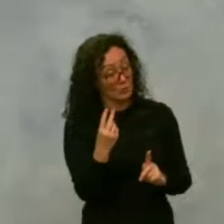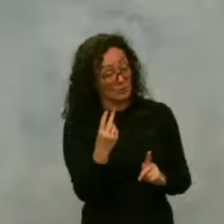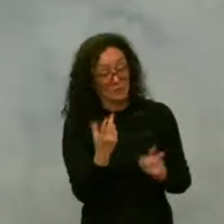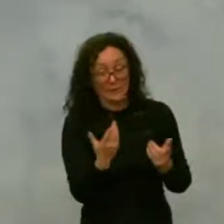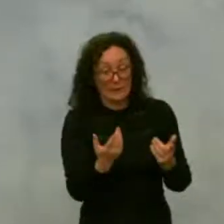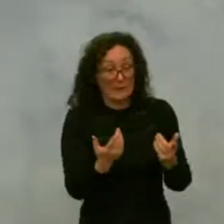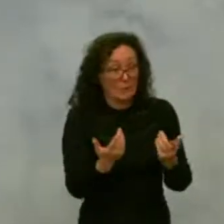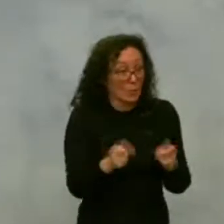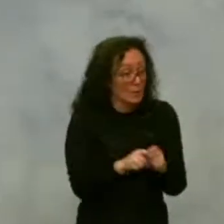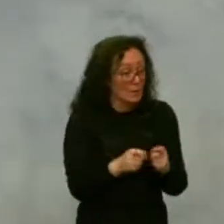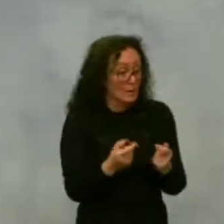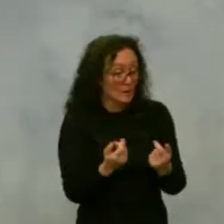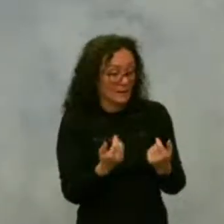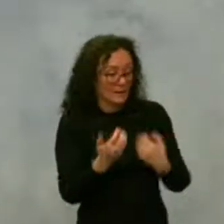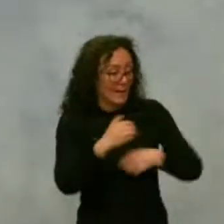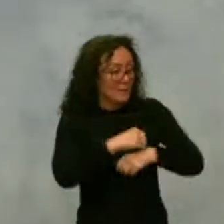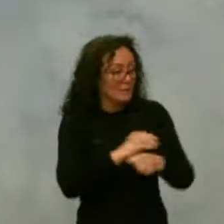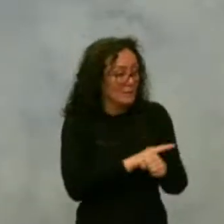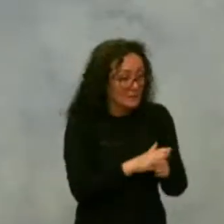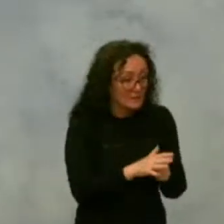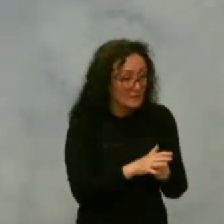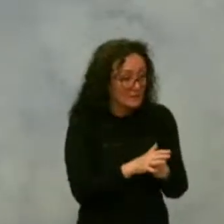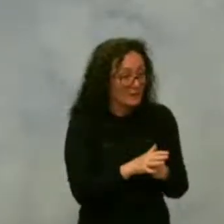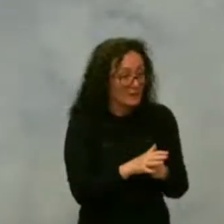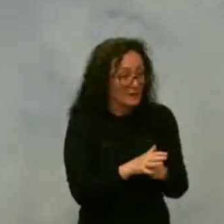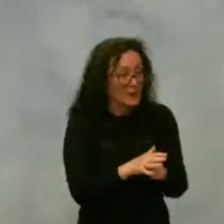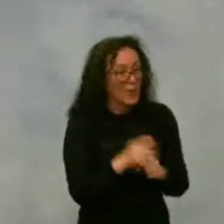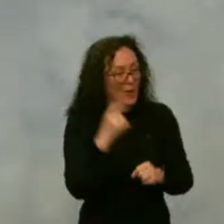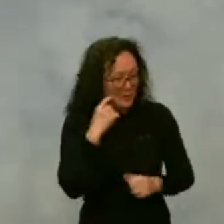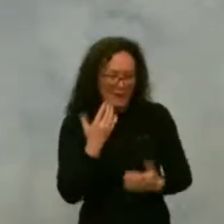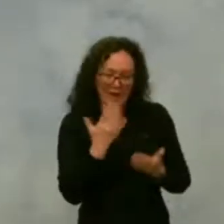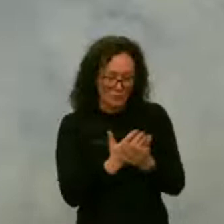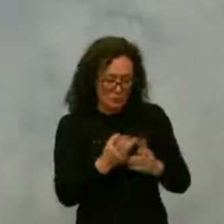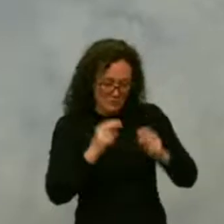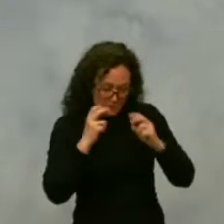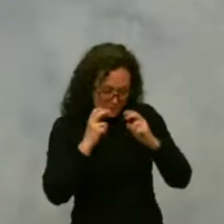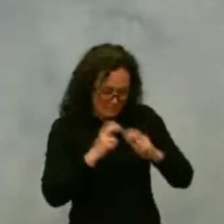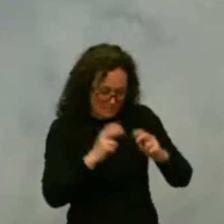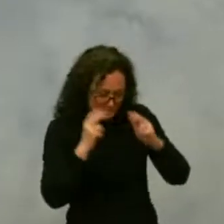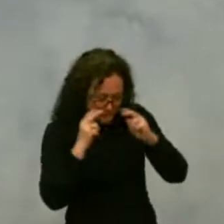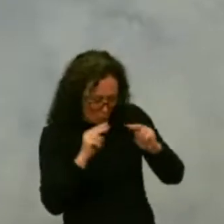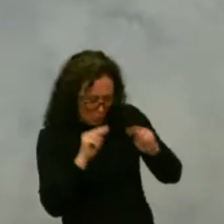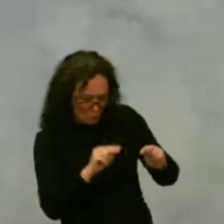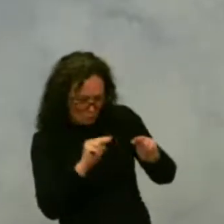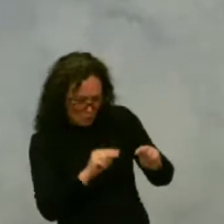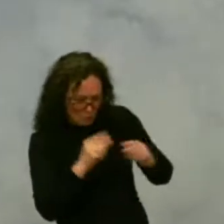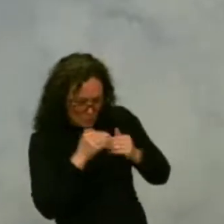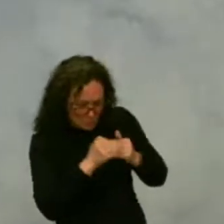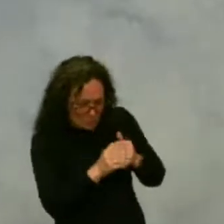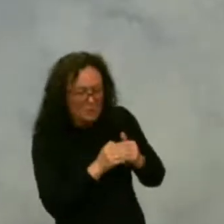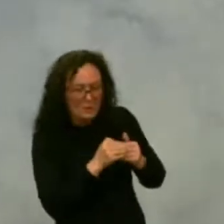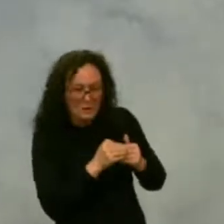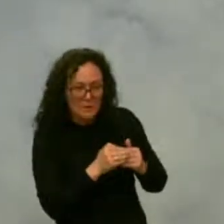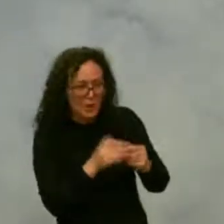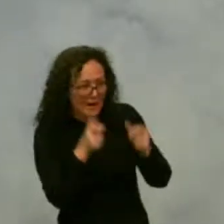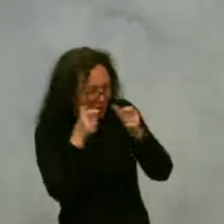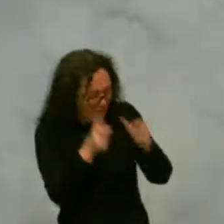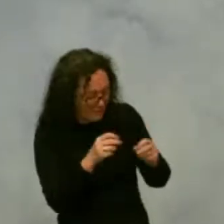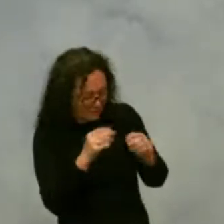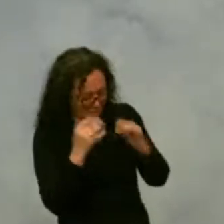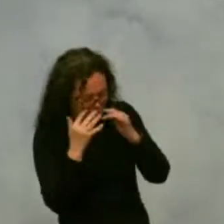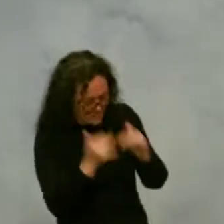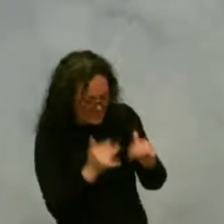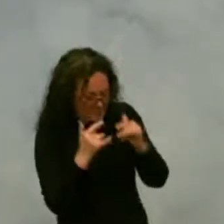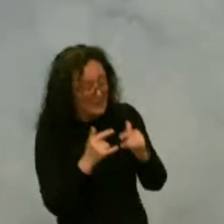pandemic. I think effectively a similar approach we'll take here to keep it under review, and certainly as possible we have to revise our targets